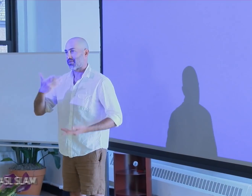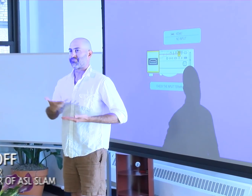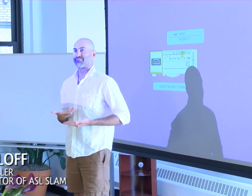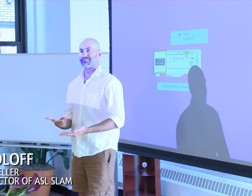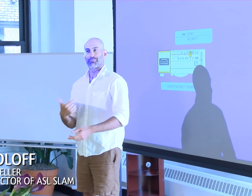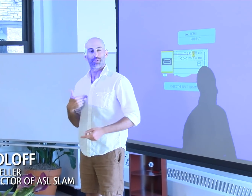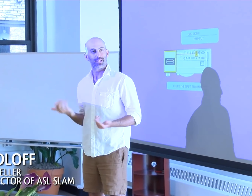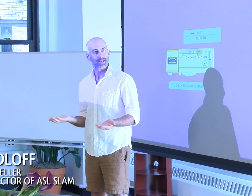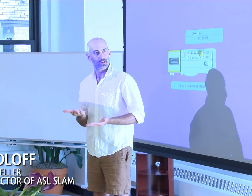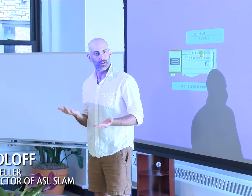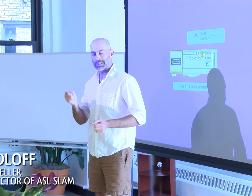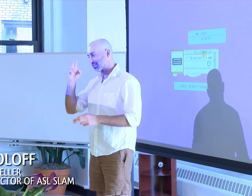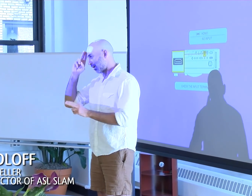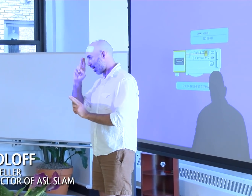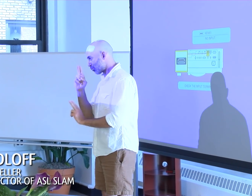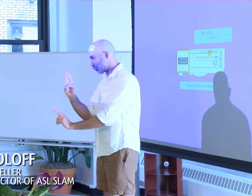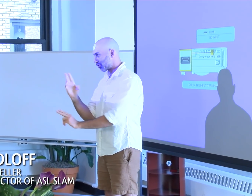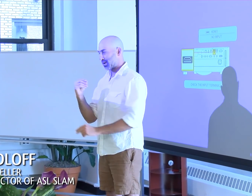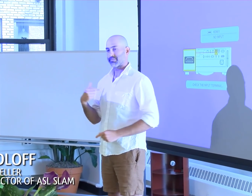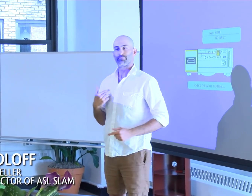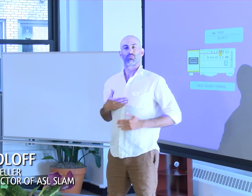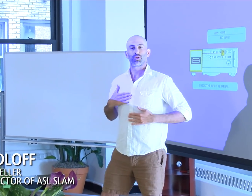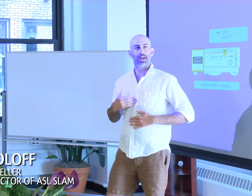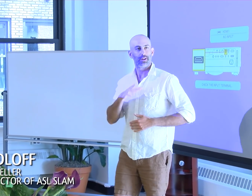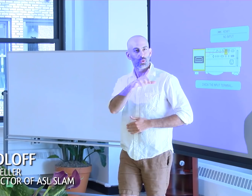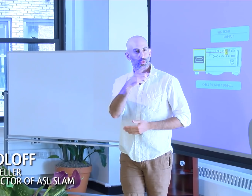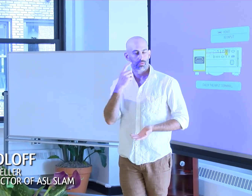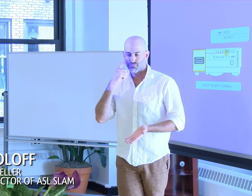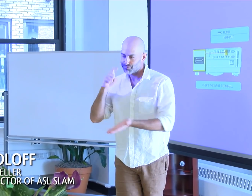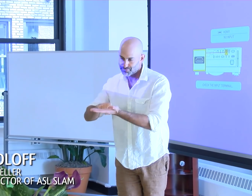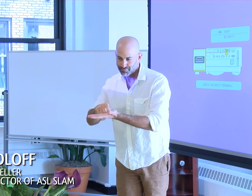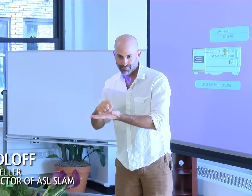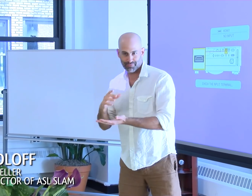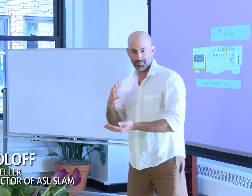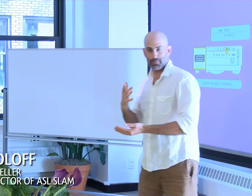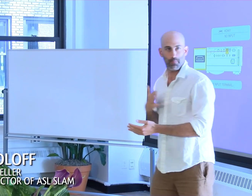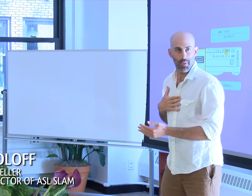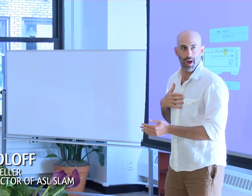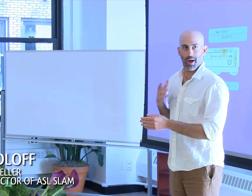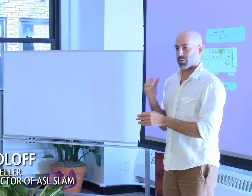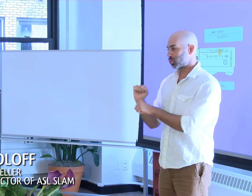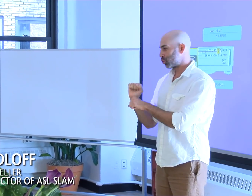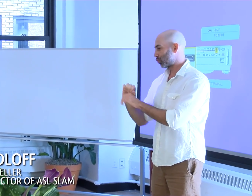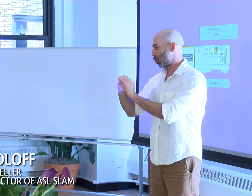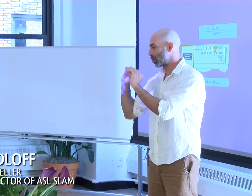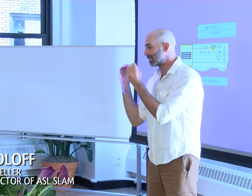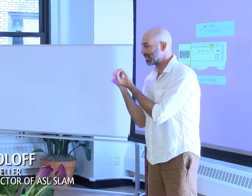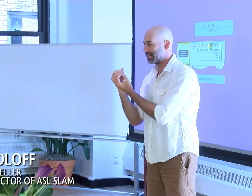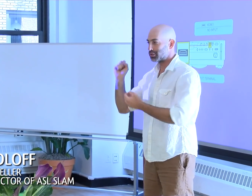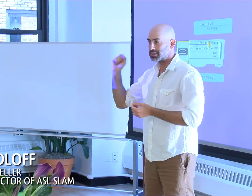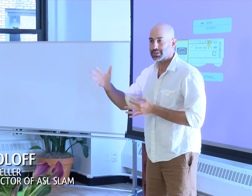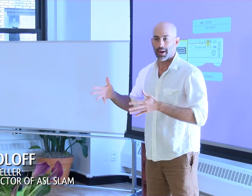That's Dr. G. And thank you very much for inviting me. What an honor it is, and I appreciate your recognition of